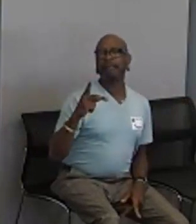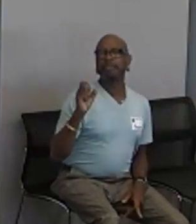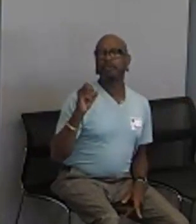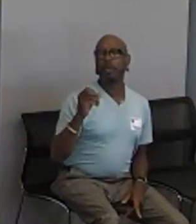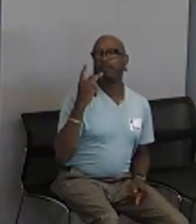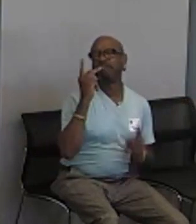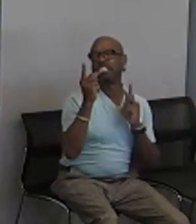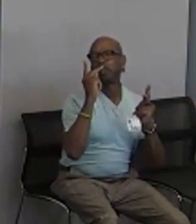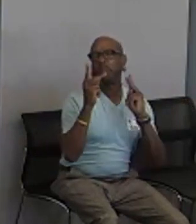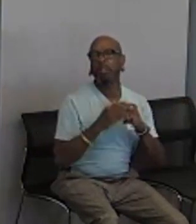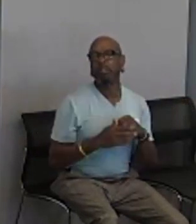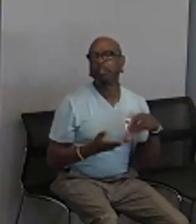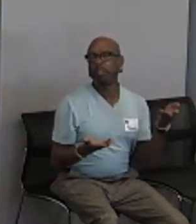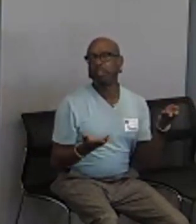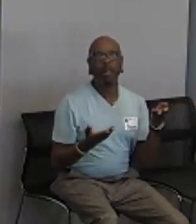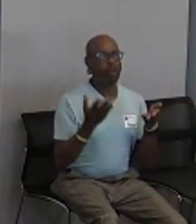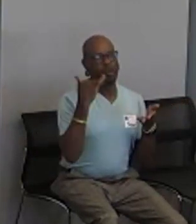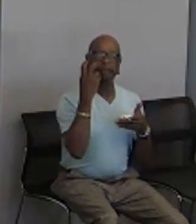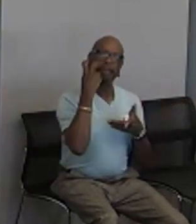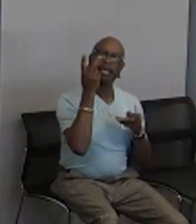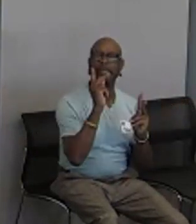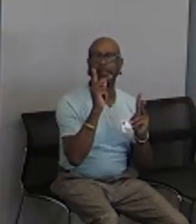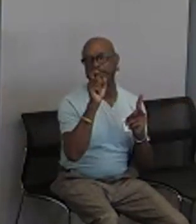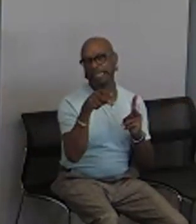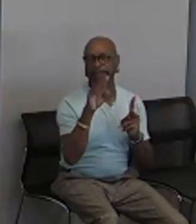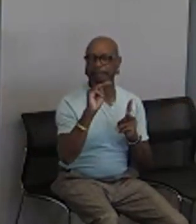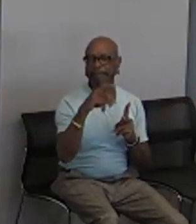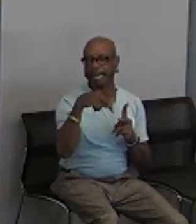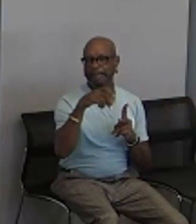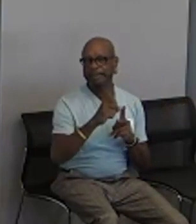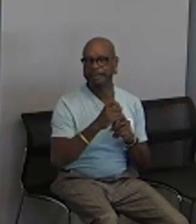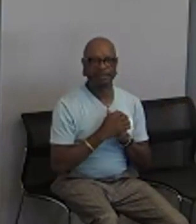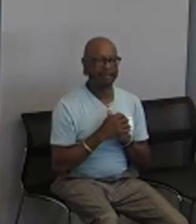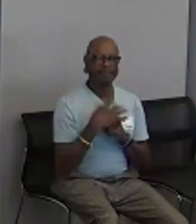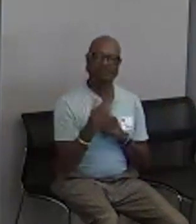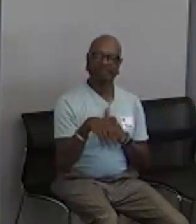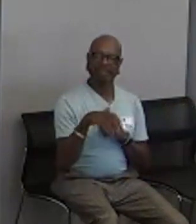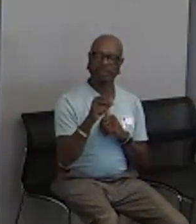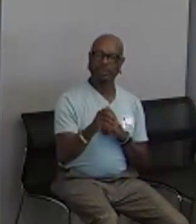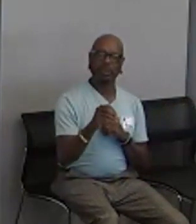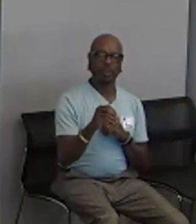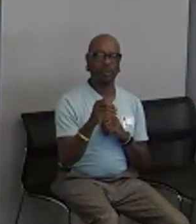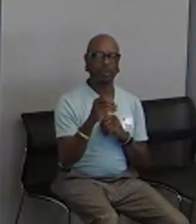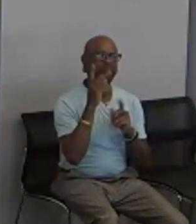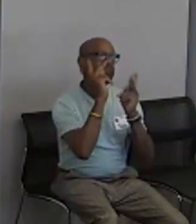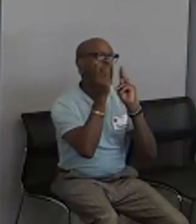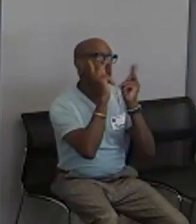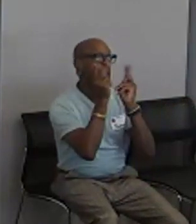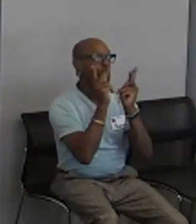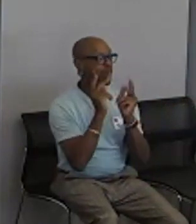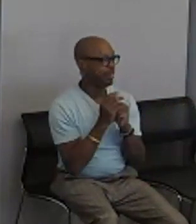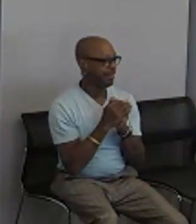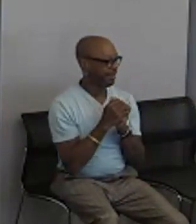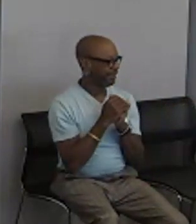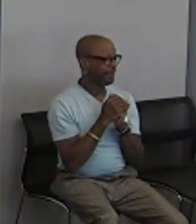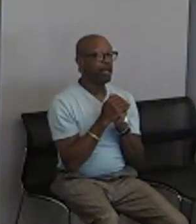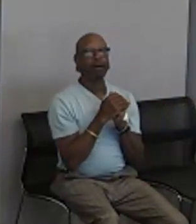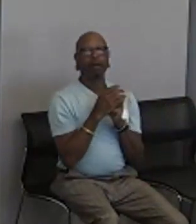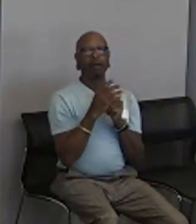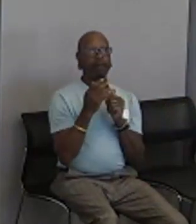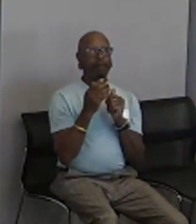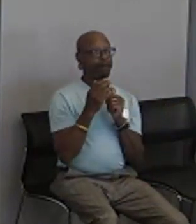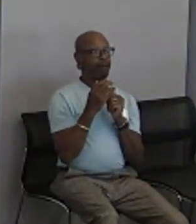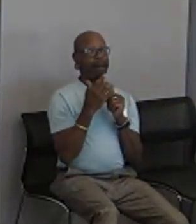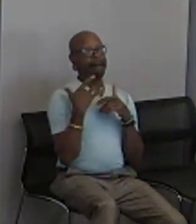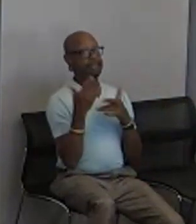visual. Maps are blind people. Why would blind people need maps? They're so visual, and the thing that I would always